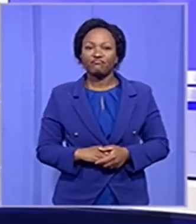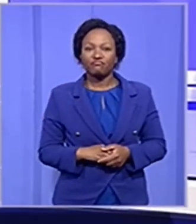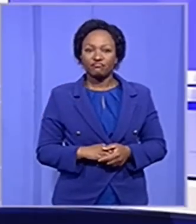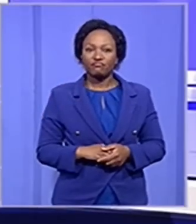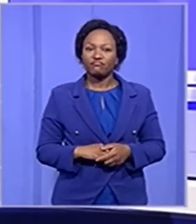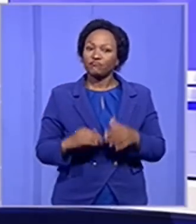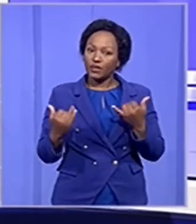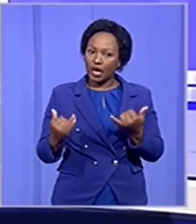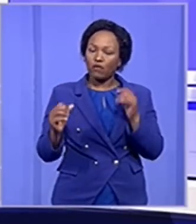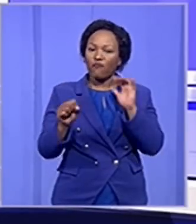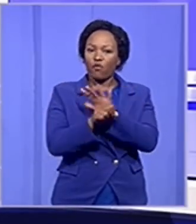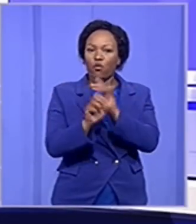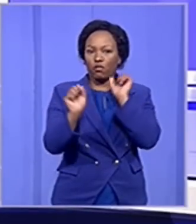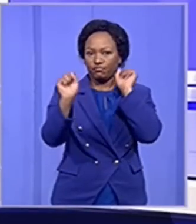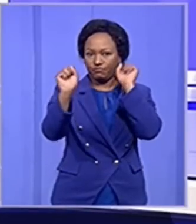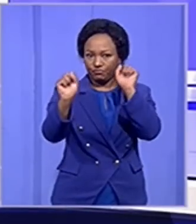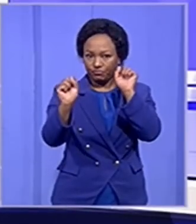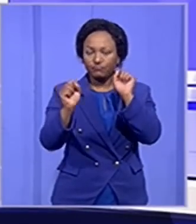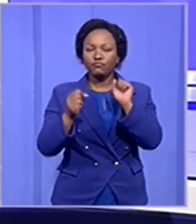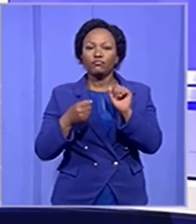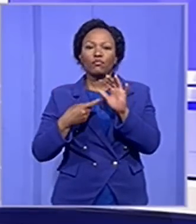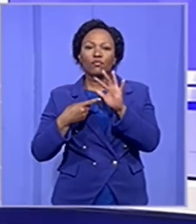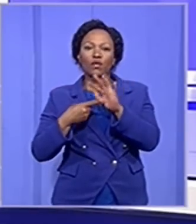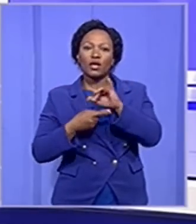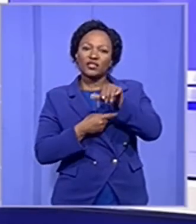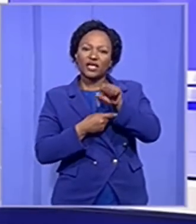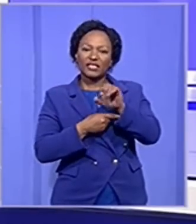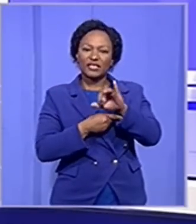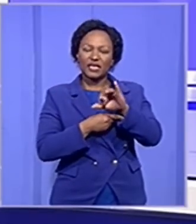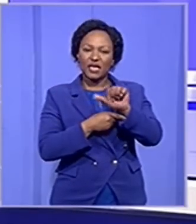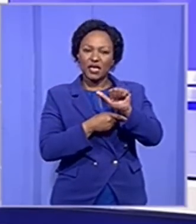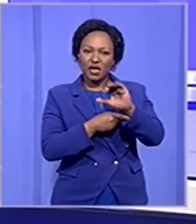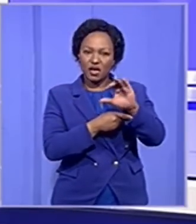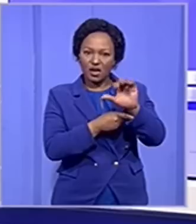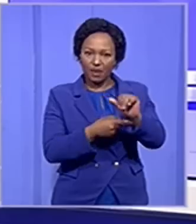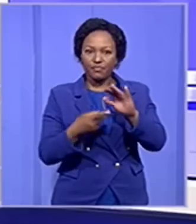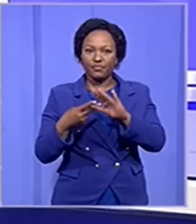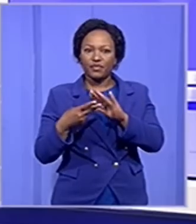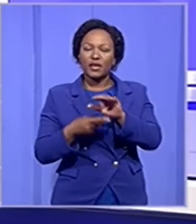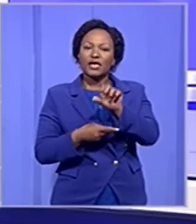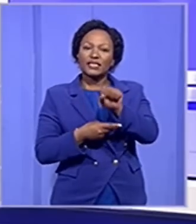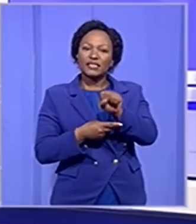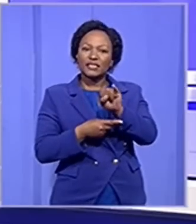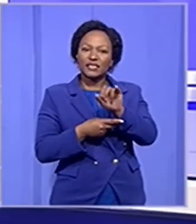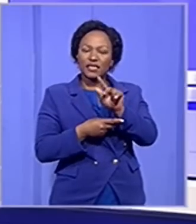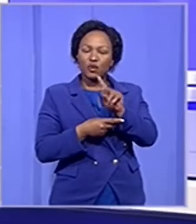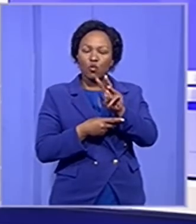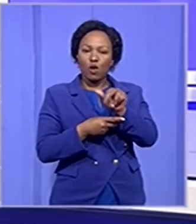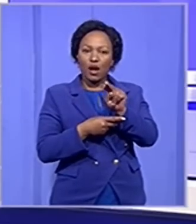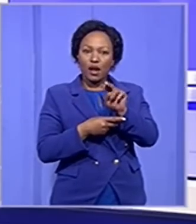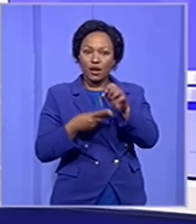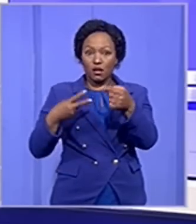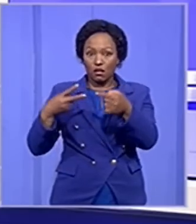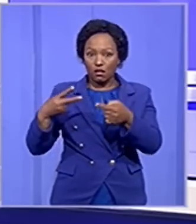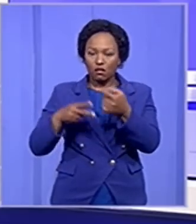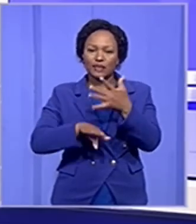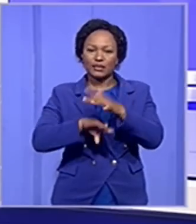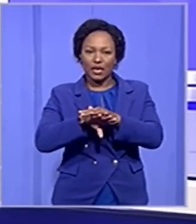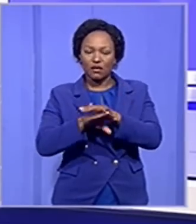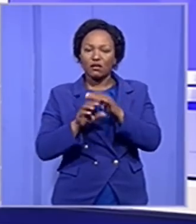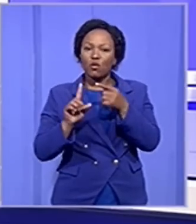Tla re diale. Mooki Jessica Mbangeni le mogasi Thabiso Sikwane ba tlhokafetse. Mbangeni e ne gape